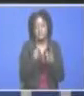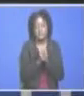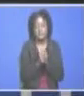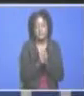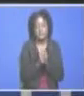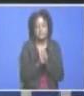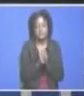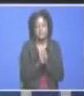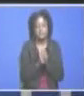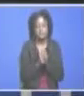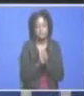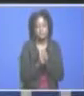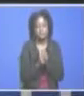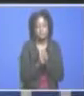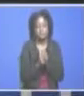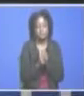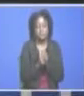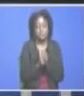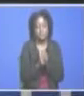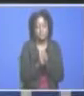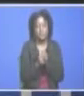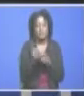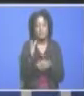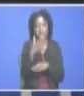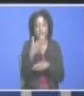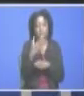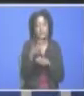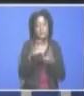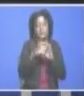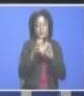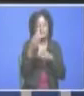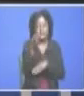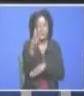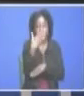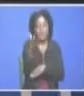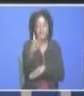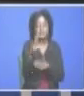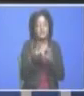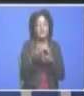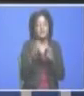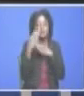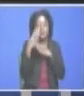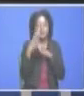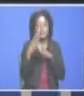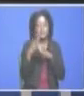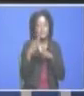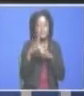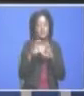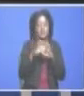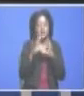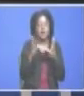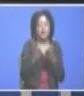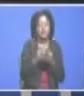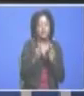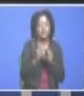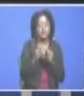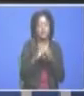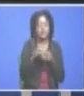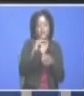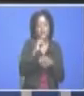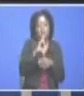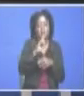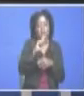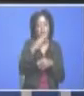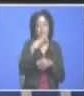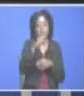Flags of the Bahamas Conference of Methodist Church and Queens College flying at half-mast for Sir Durward Knowles. A statement issued by the school today says